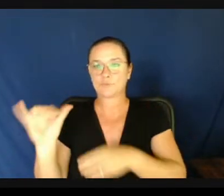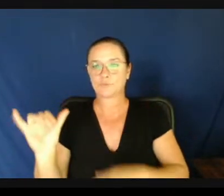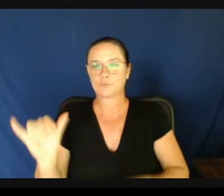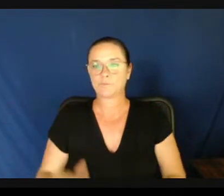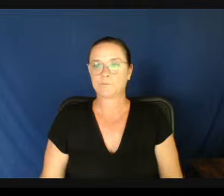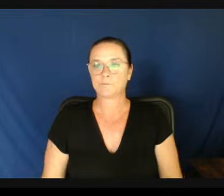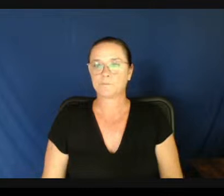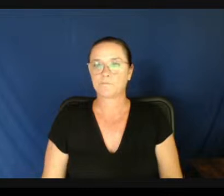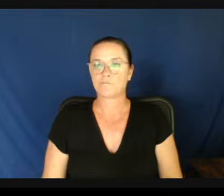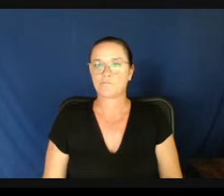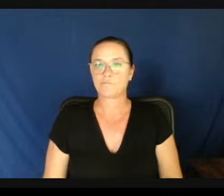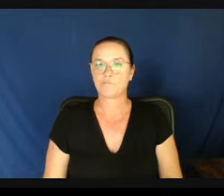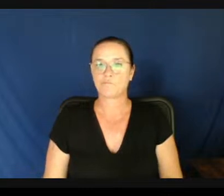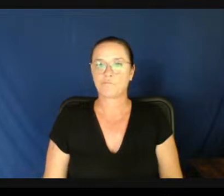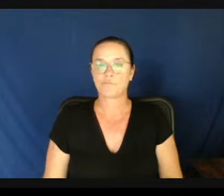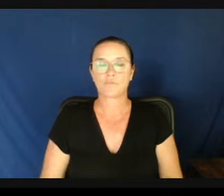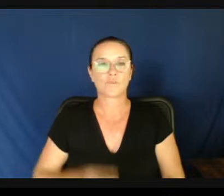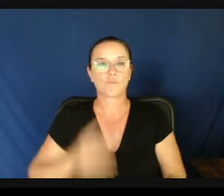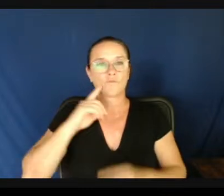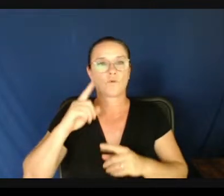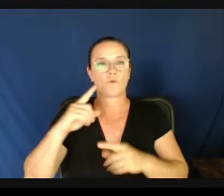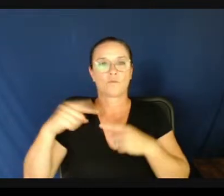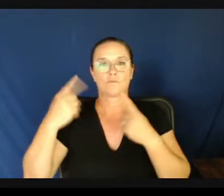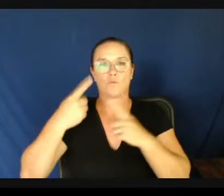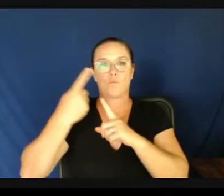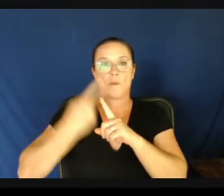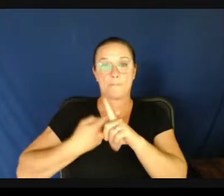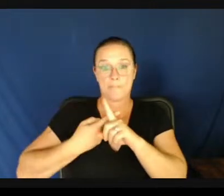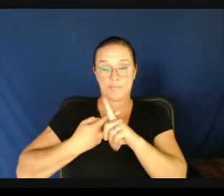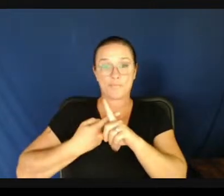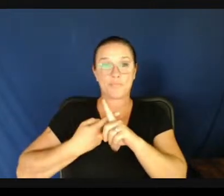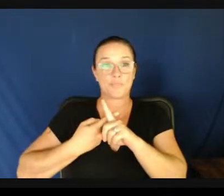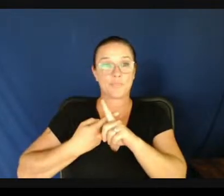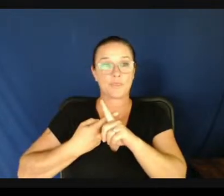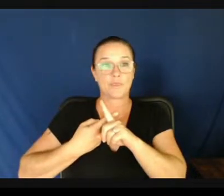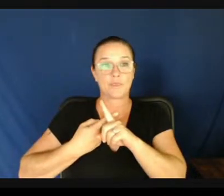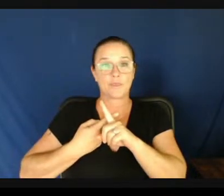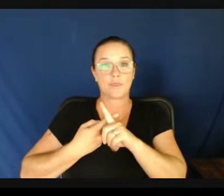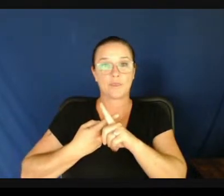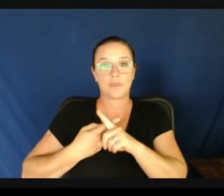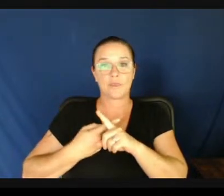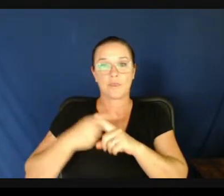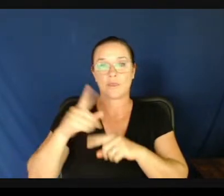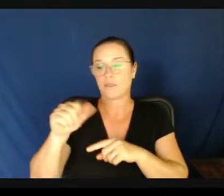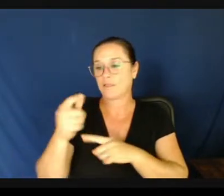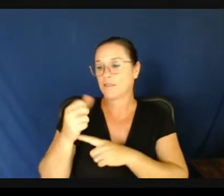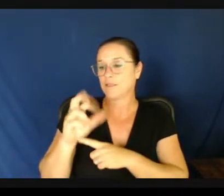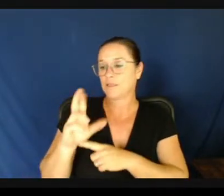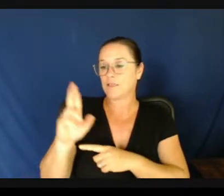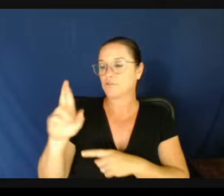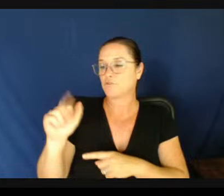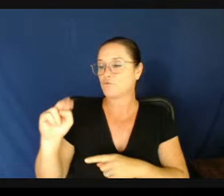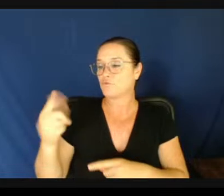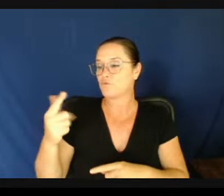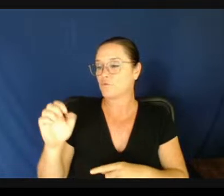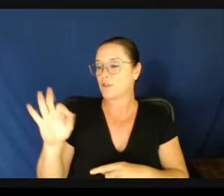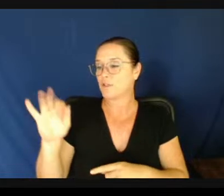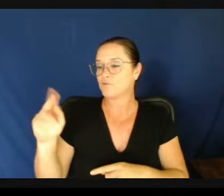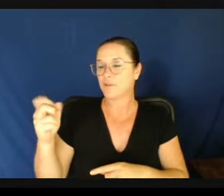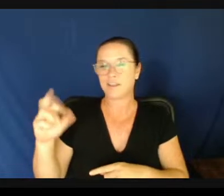So looking at the last month, we start to have some data streams added. I think that laser rangefinder for the last month is not getting